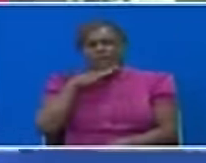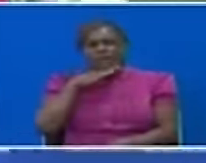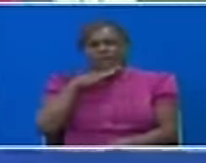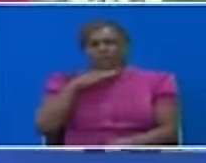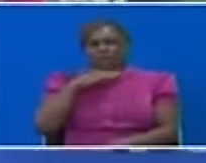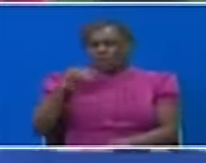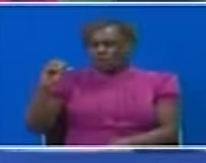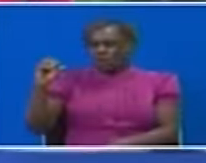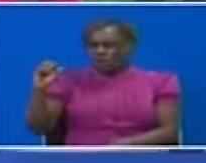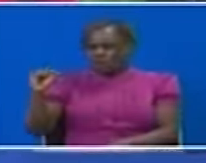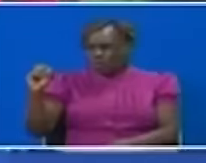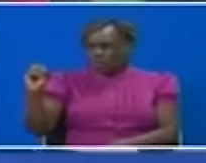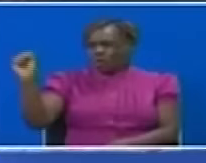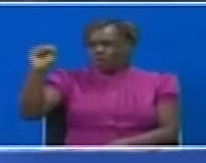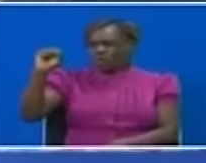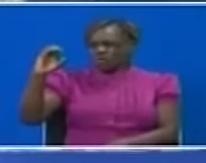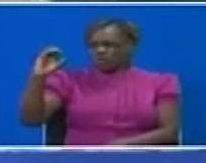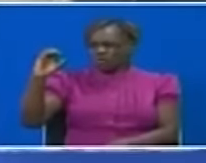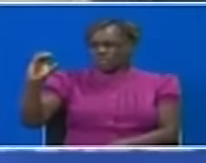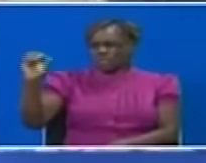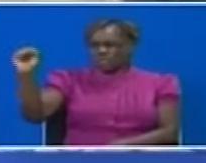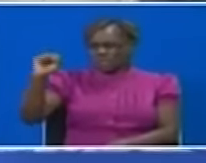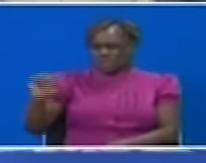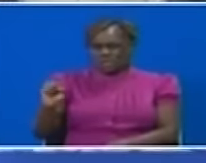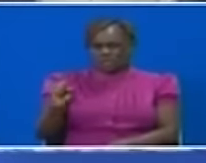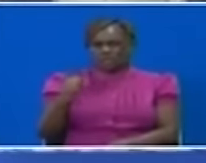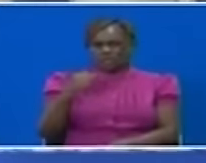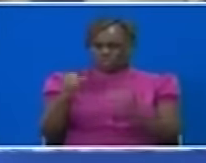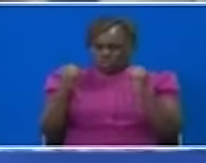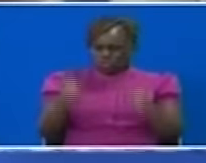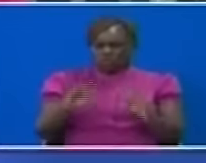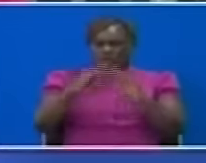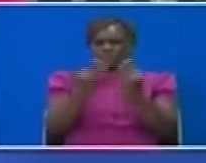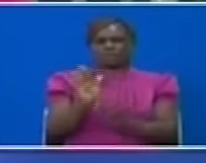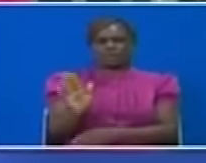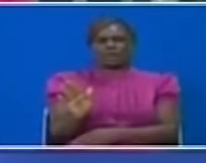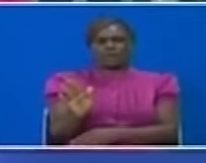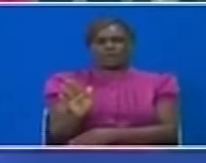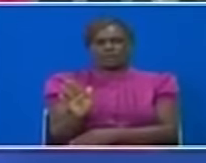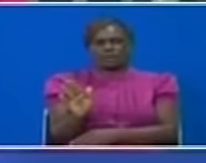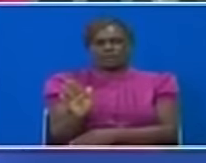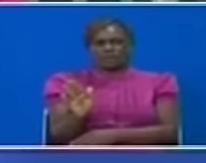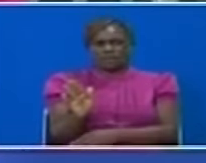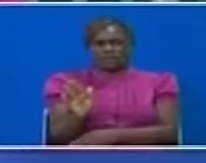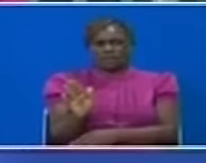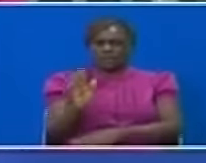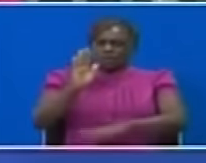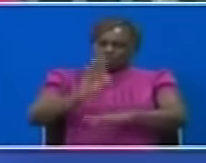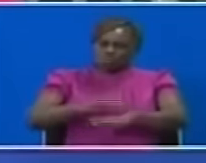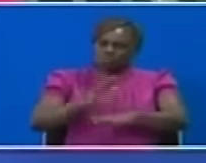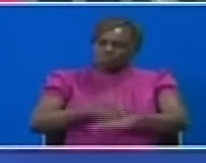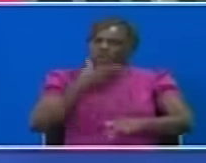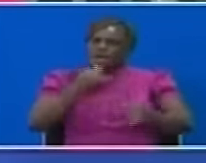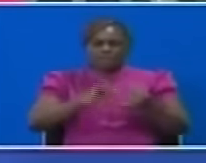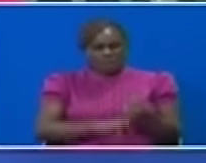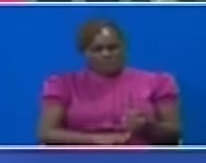station's OCS, Inspector Vitalis Ochido, will have to stay strong for her family. Alikuwa a good husband, a